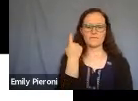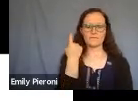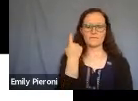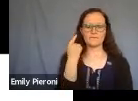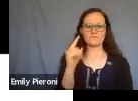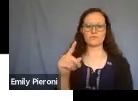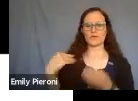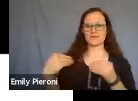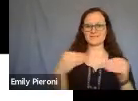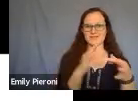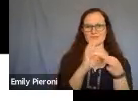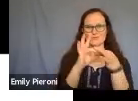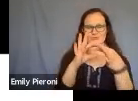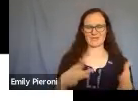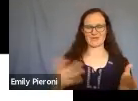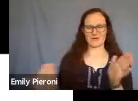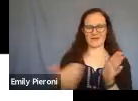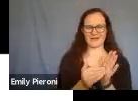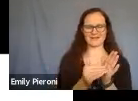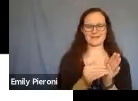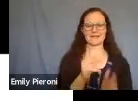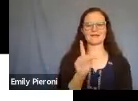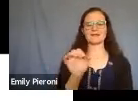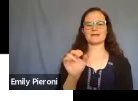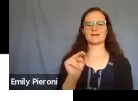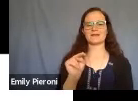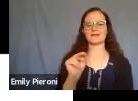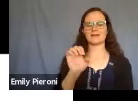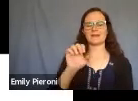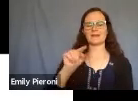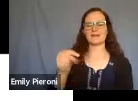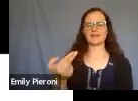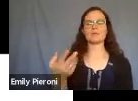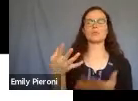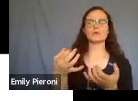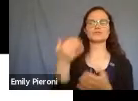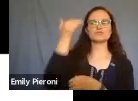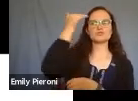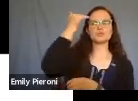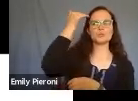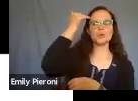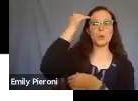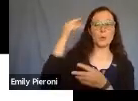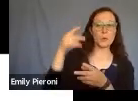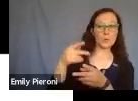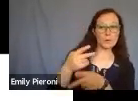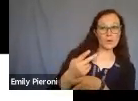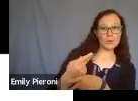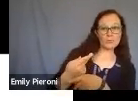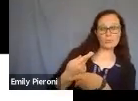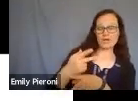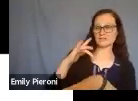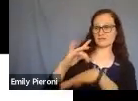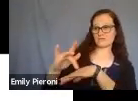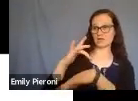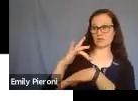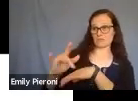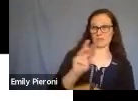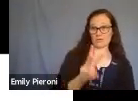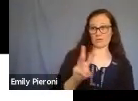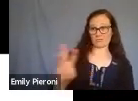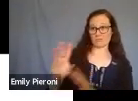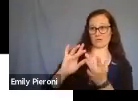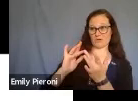again. Kenneth is wondering if you have any of your products available through online stores or